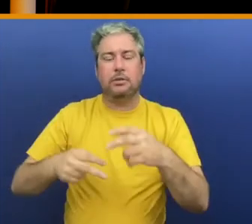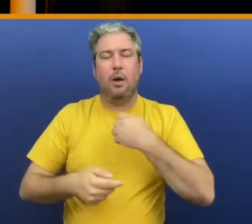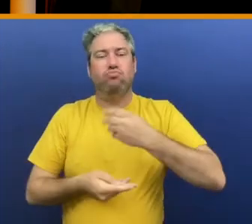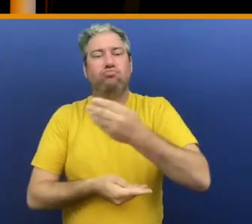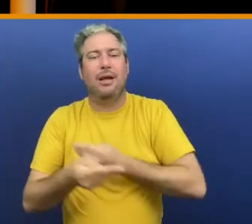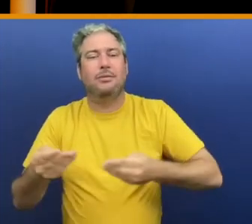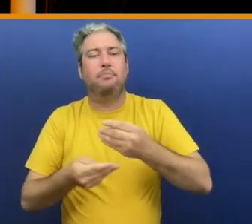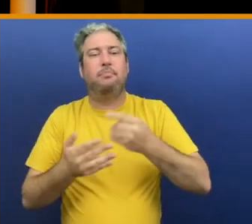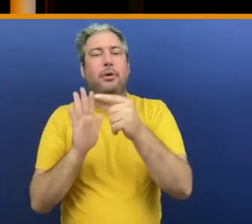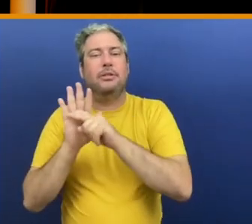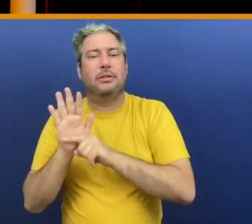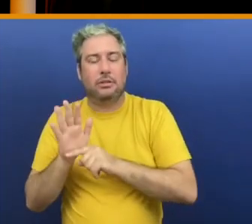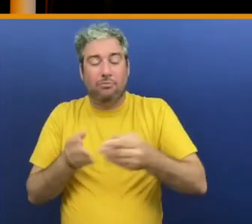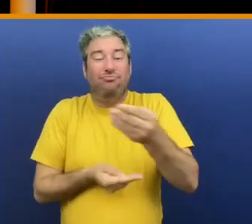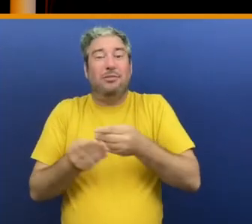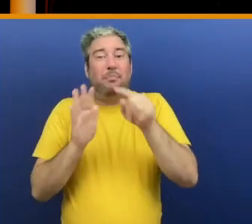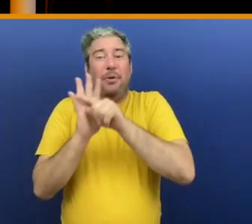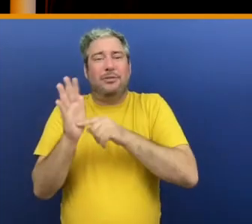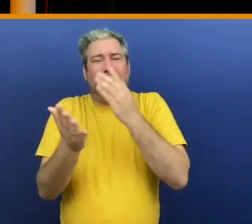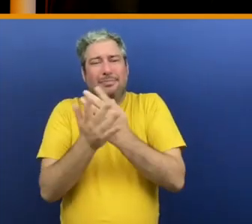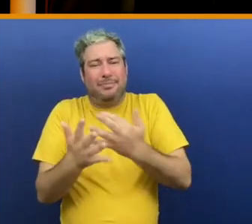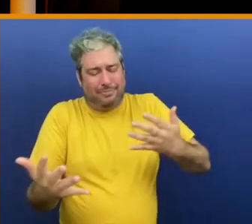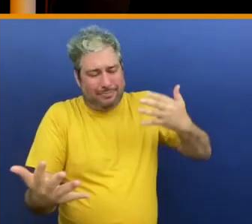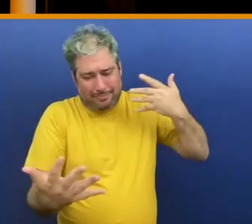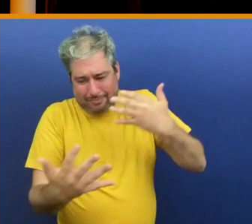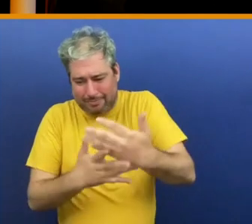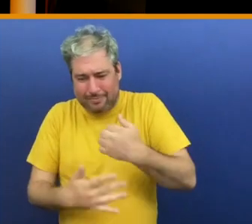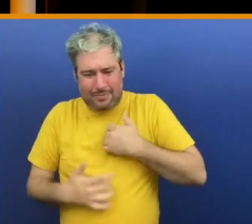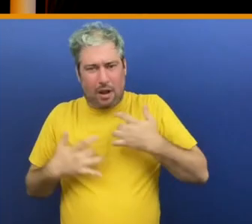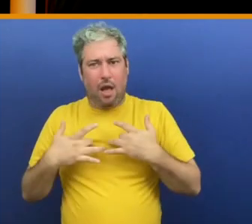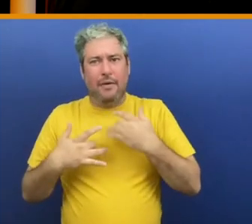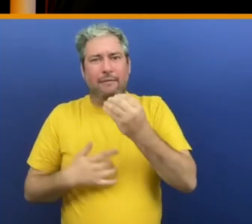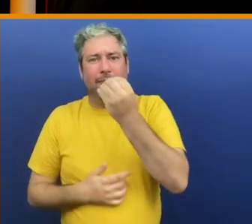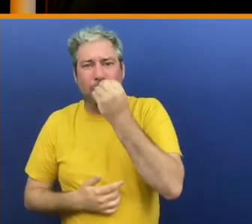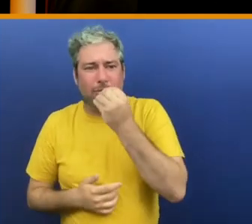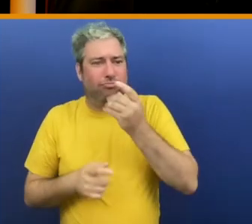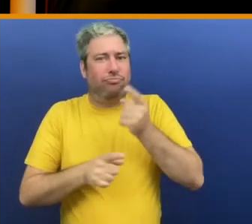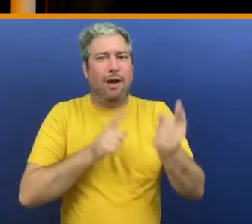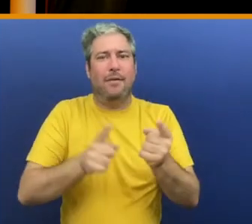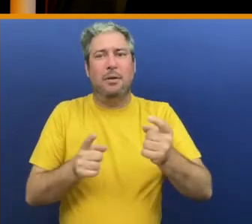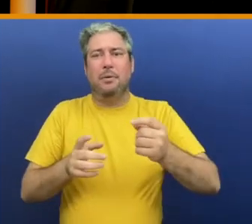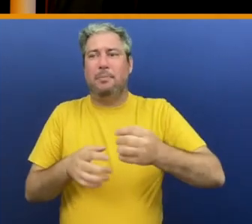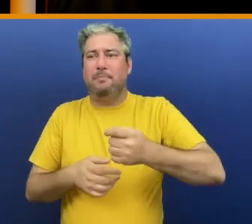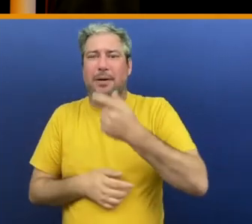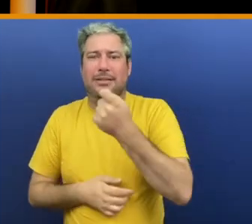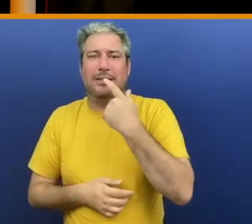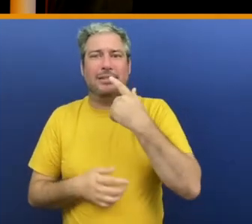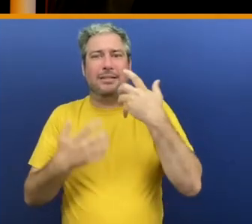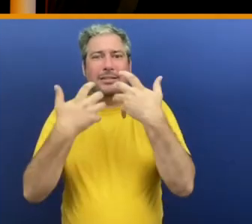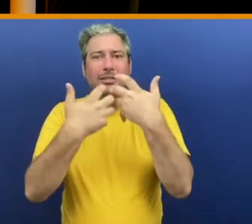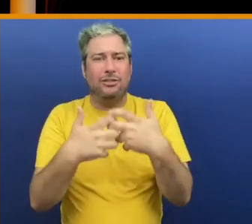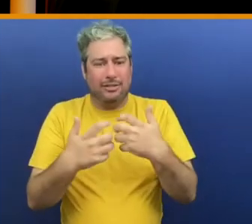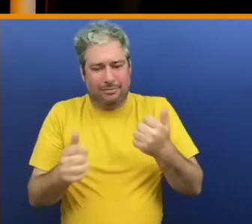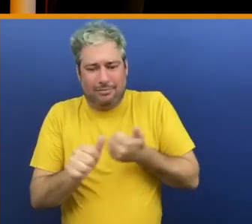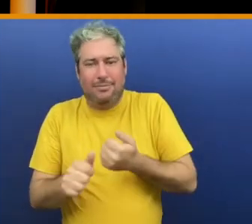from the medicines that keep us well to the technology that enables our lives. Choices in trade policy shape the way we live. In particular, as